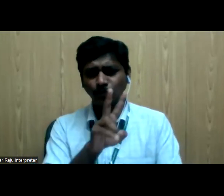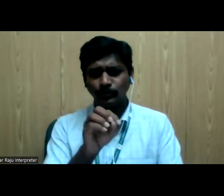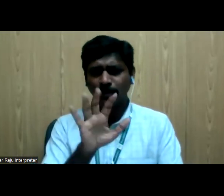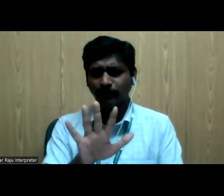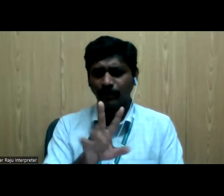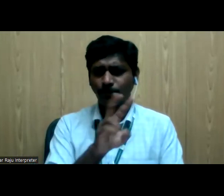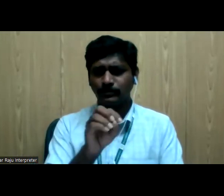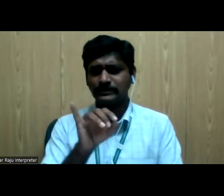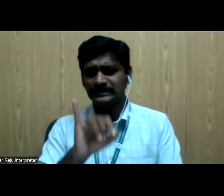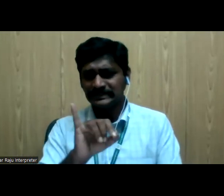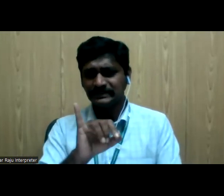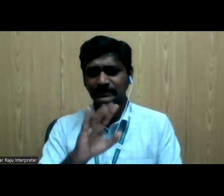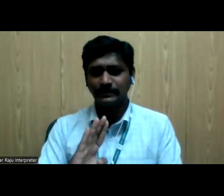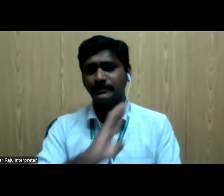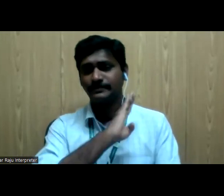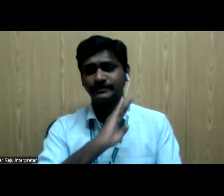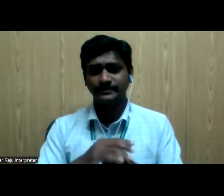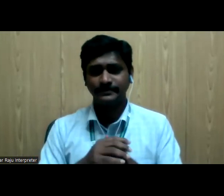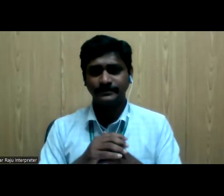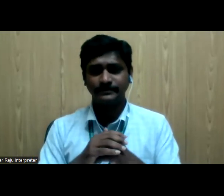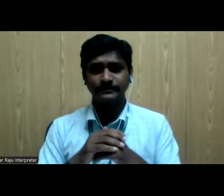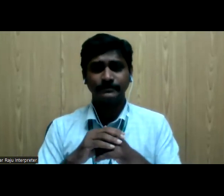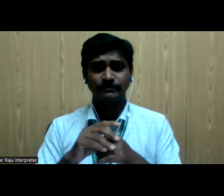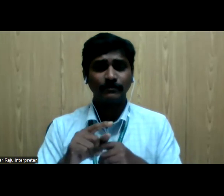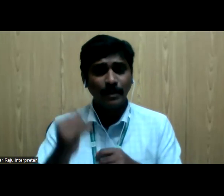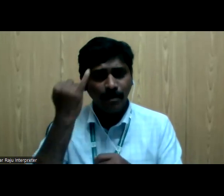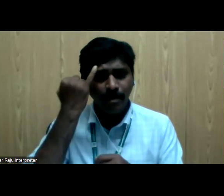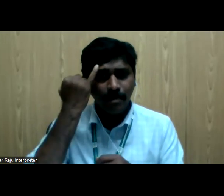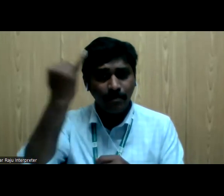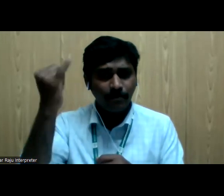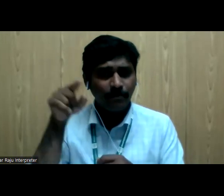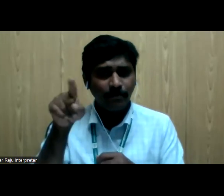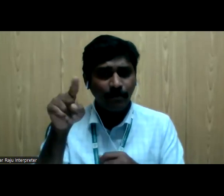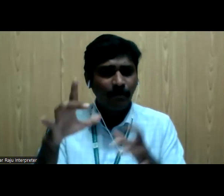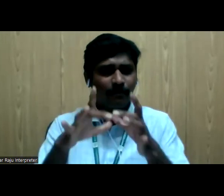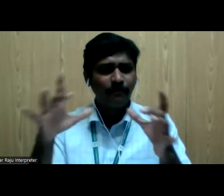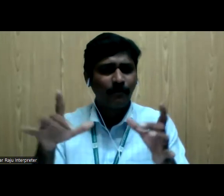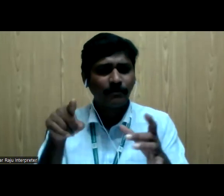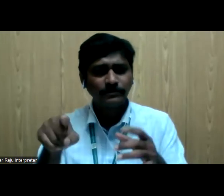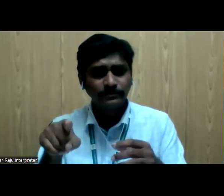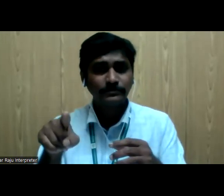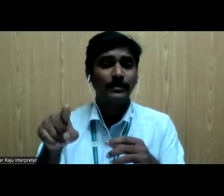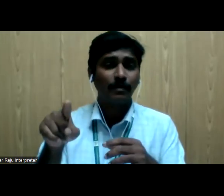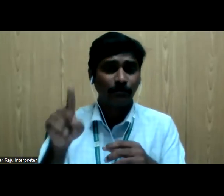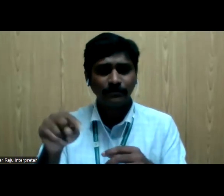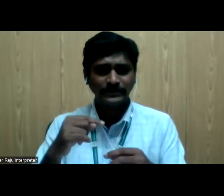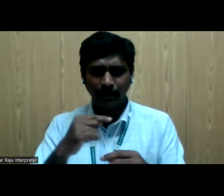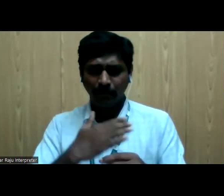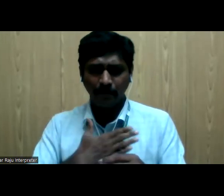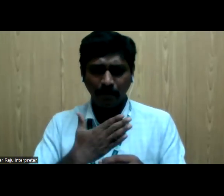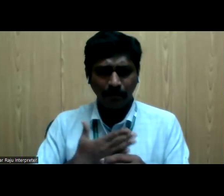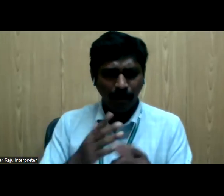2005-2006, when they conceptualized the idea of the foundation, they were prescient enough to understand